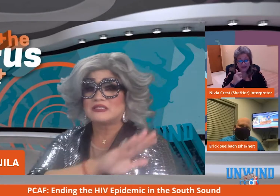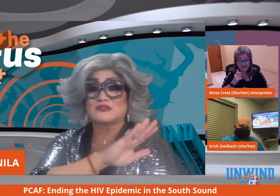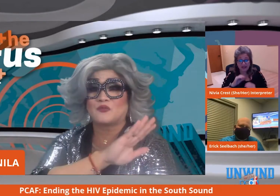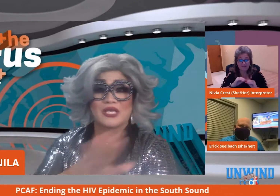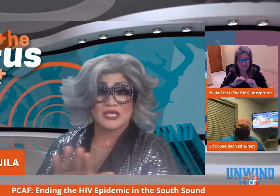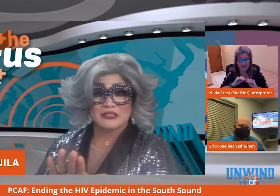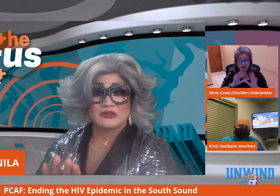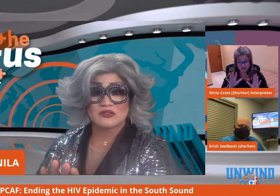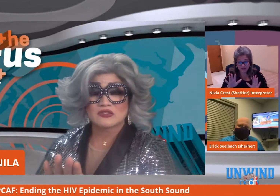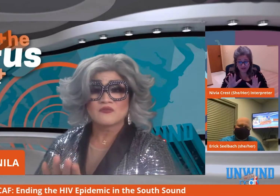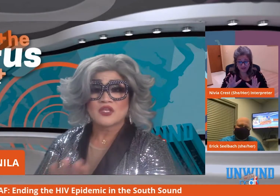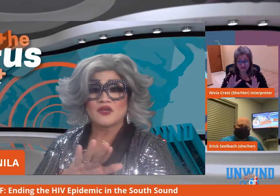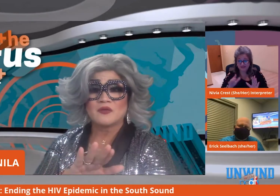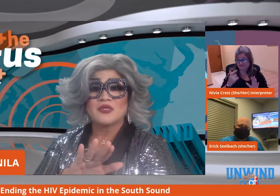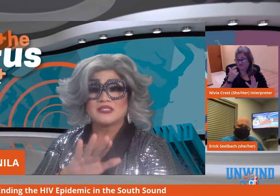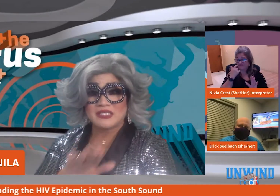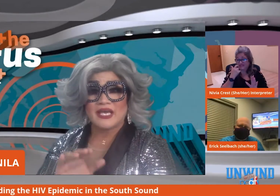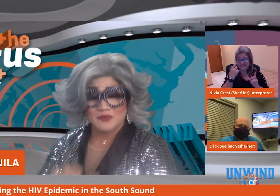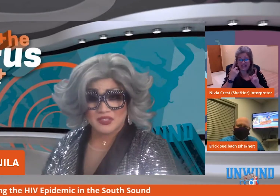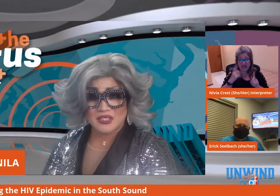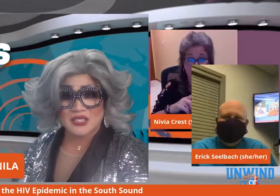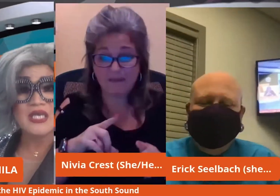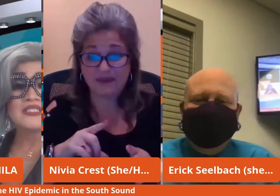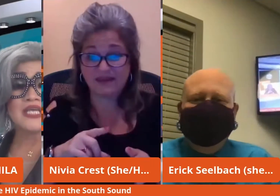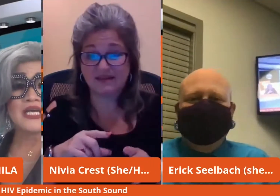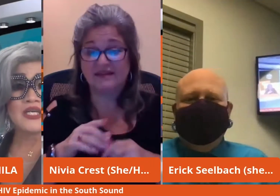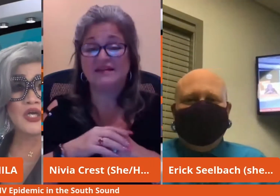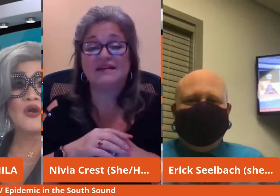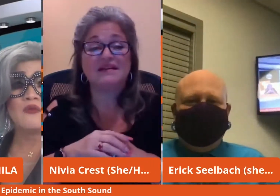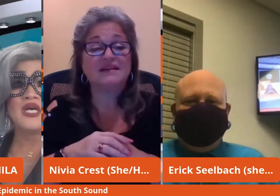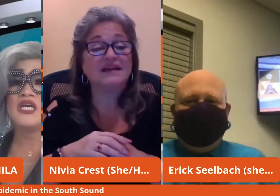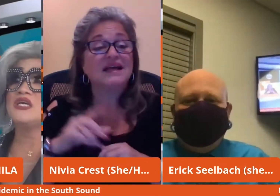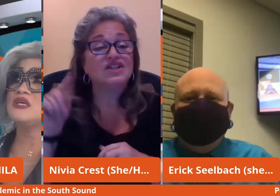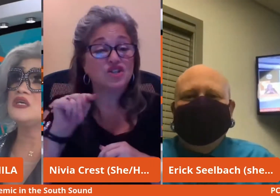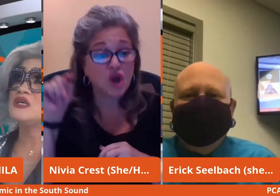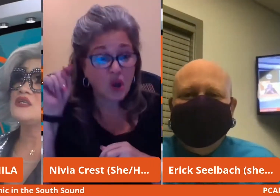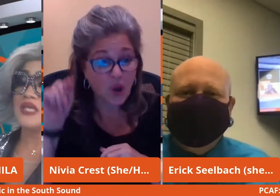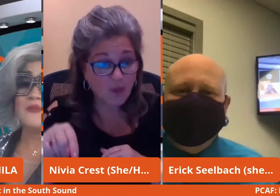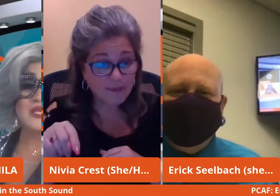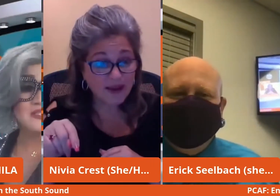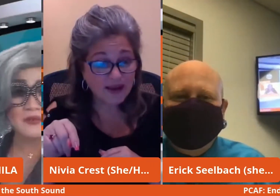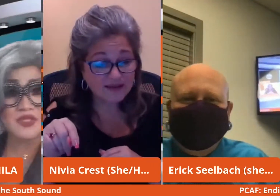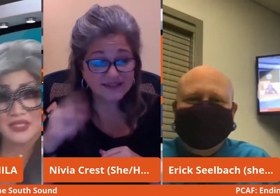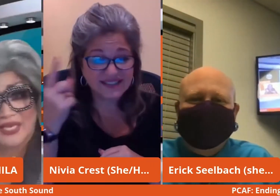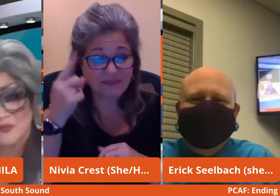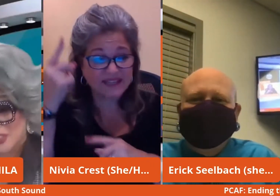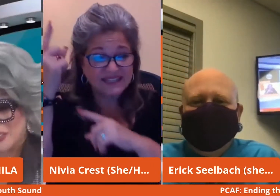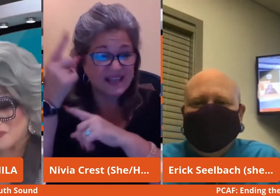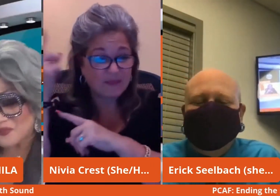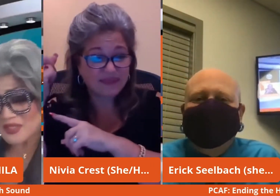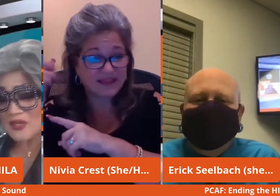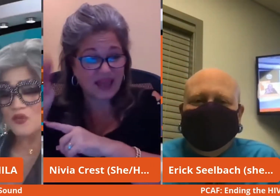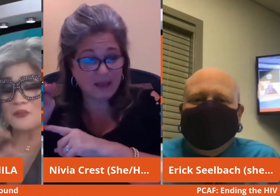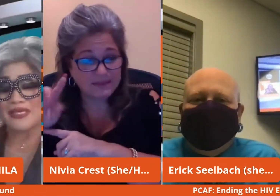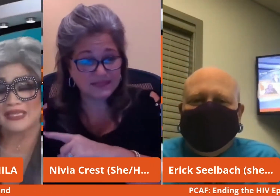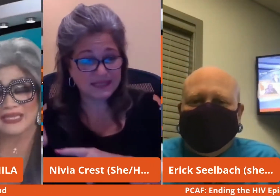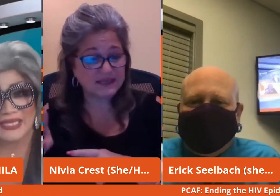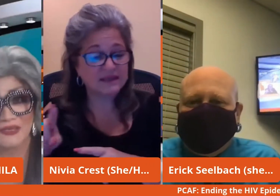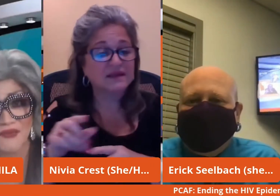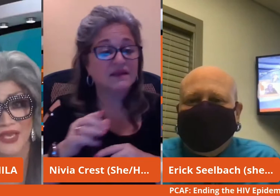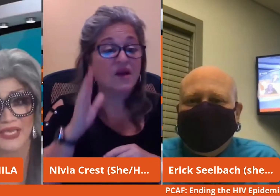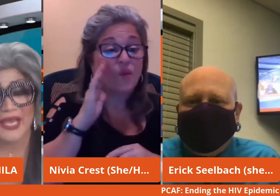Seelbach, this is breaking news from TMZ, Tacoma something something MZ, will